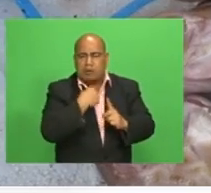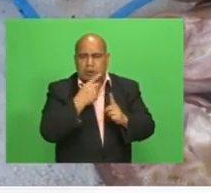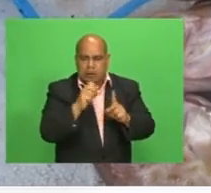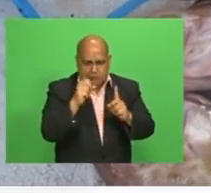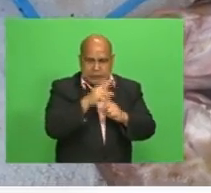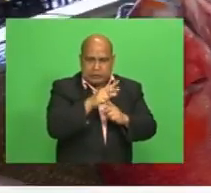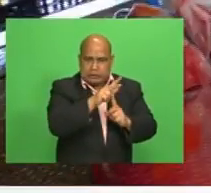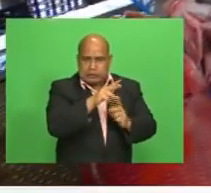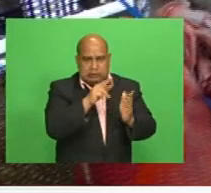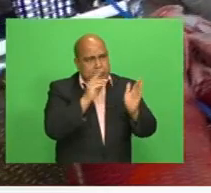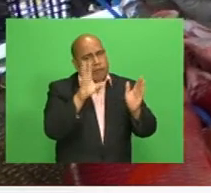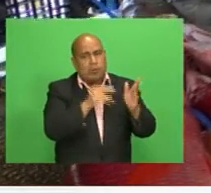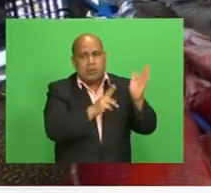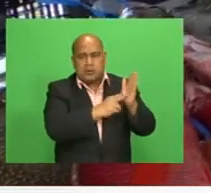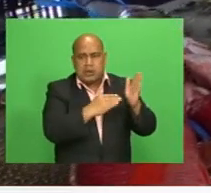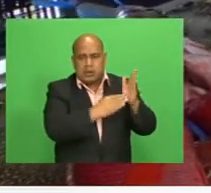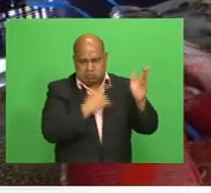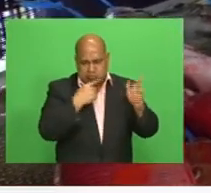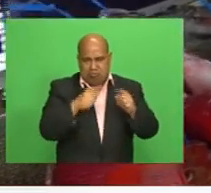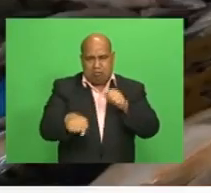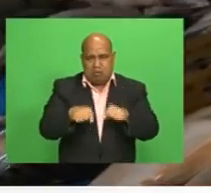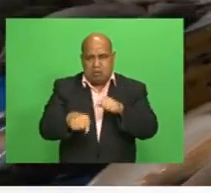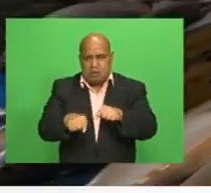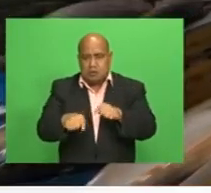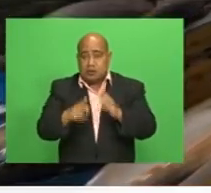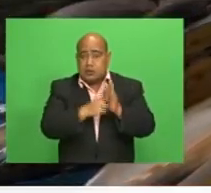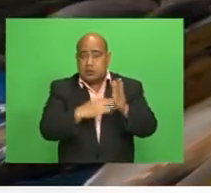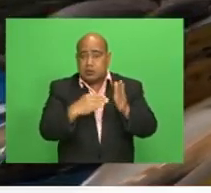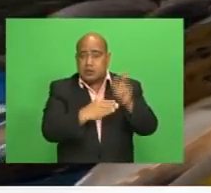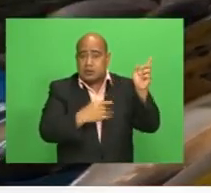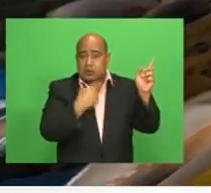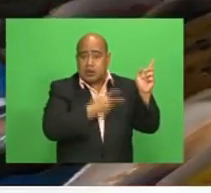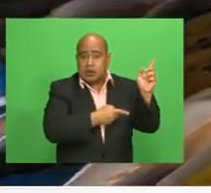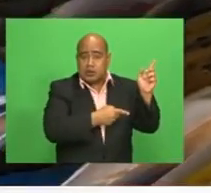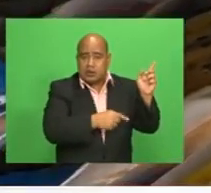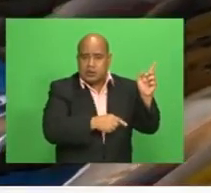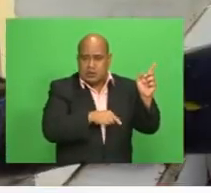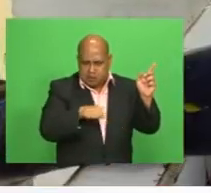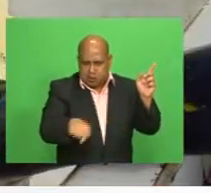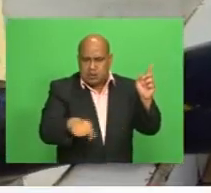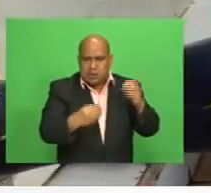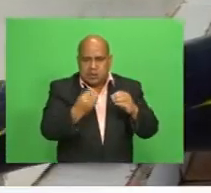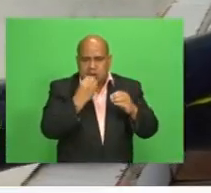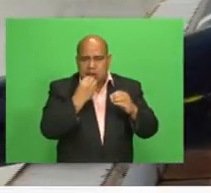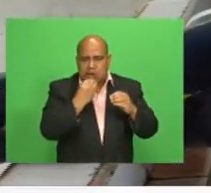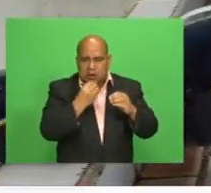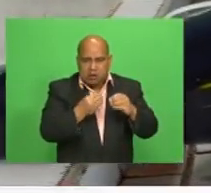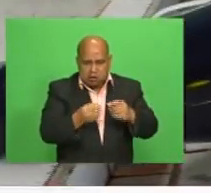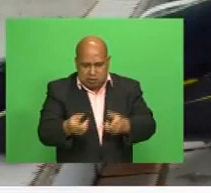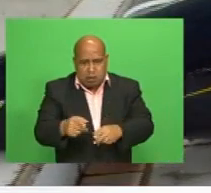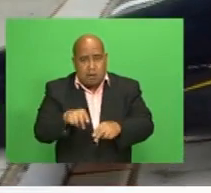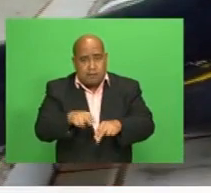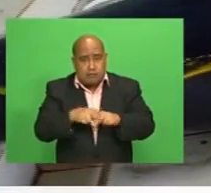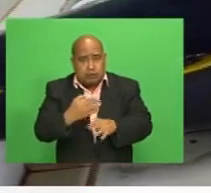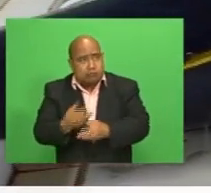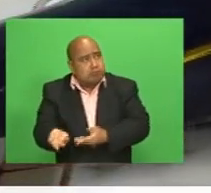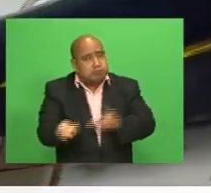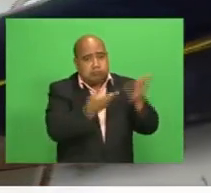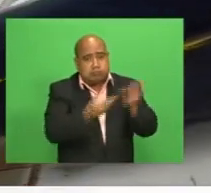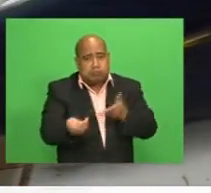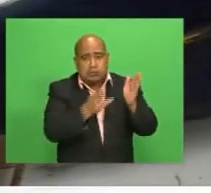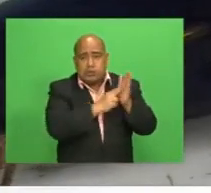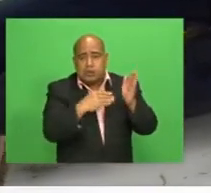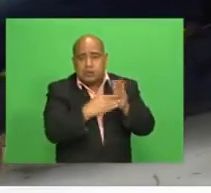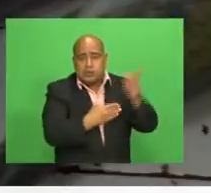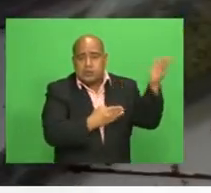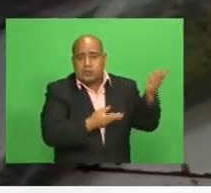that 5 people were fish poisoned after eating frozen kawakawa imported from Fiji. Balinambuli says they have also received